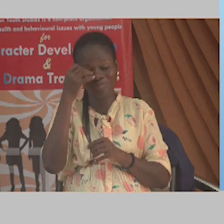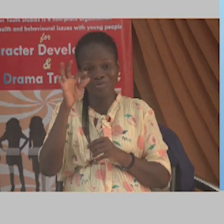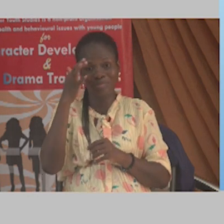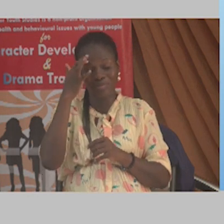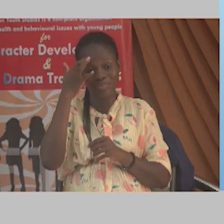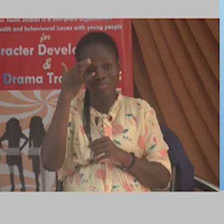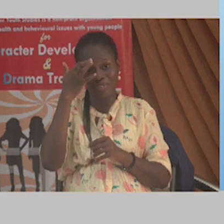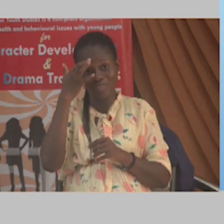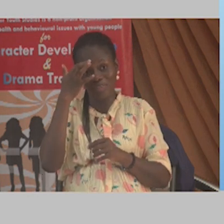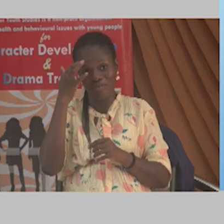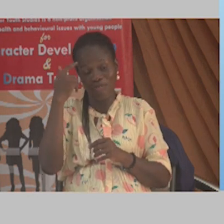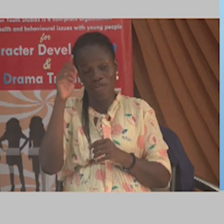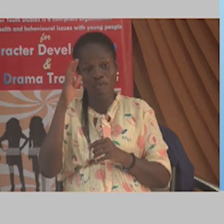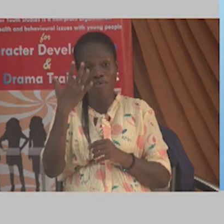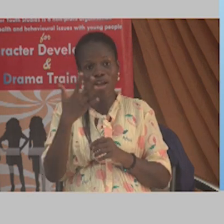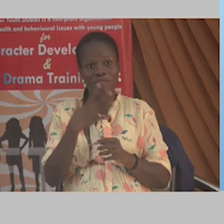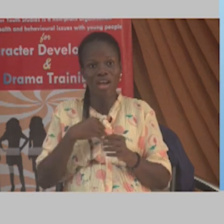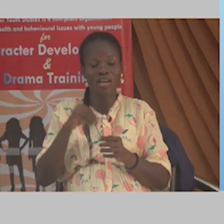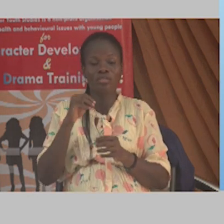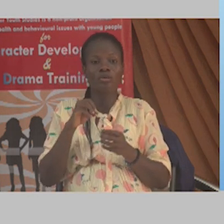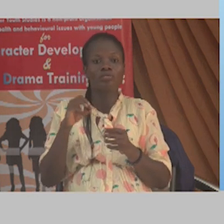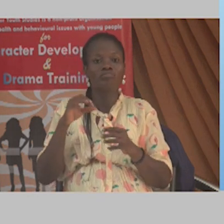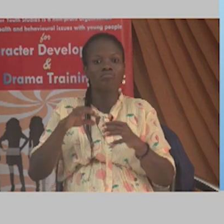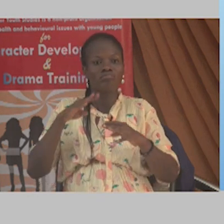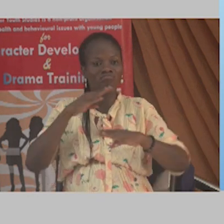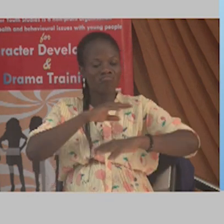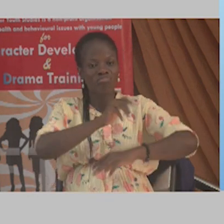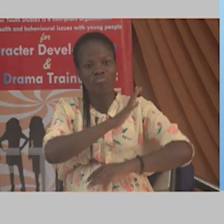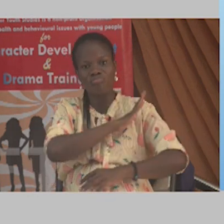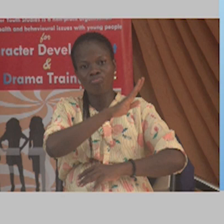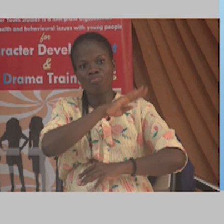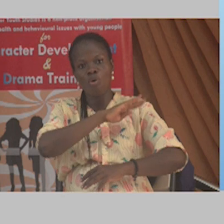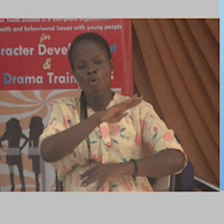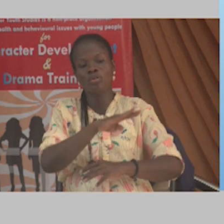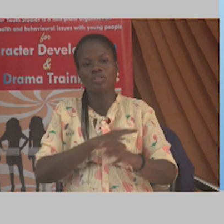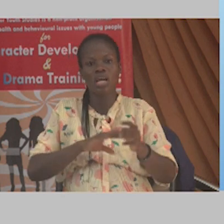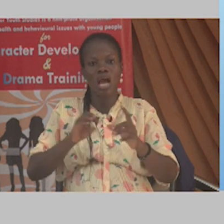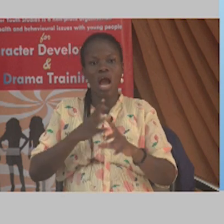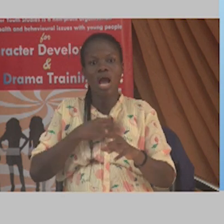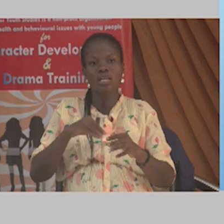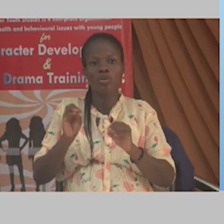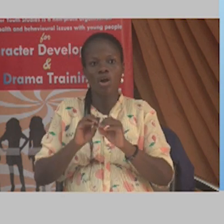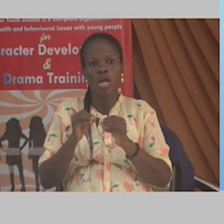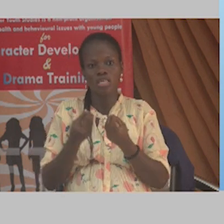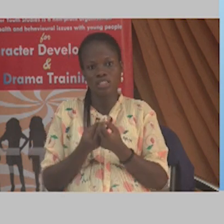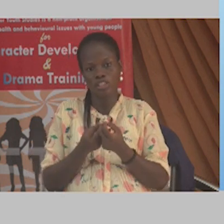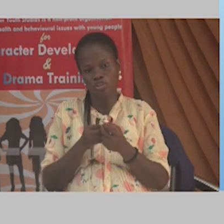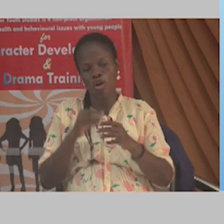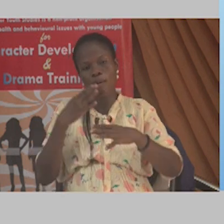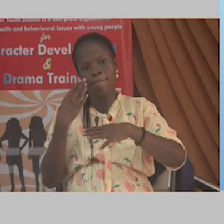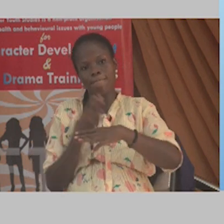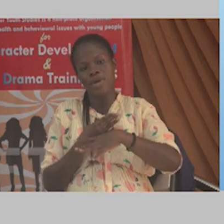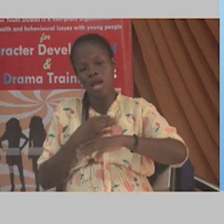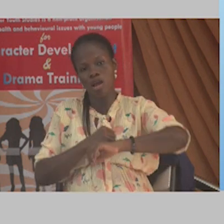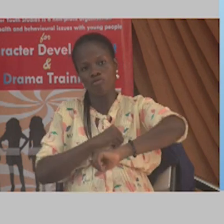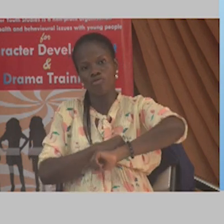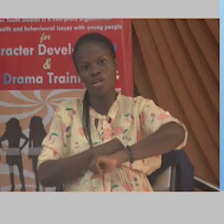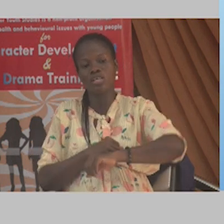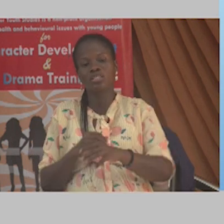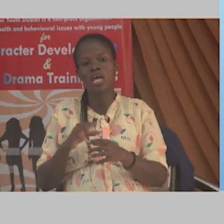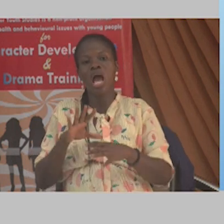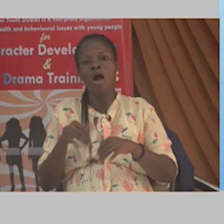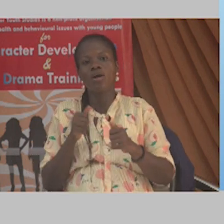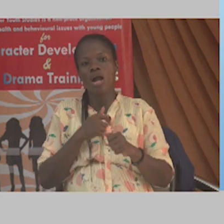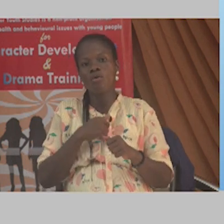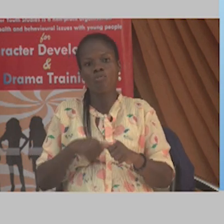and competent persons with disabilities, and then organizational barriers. How can we forge